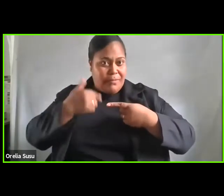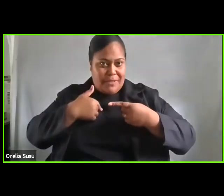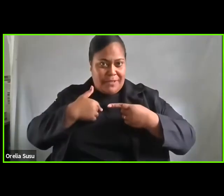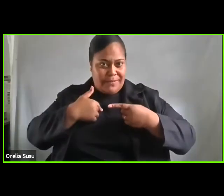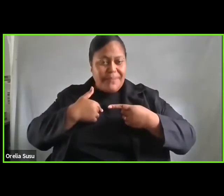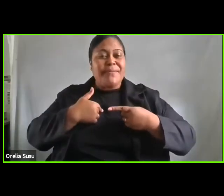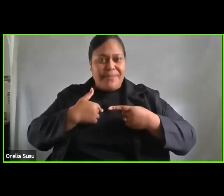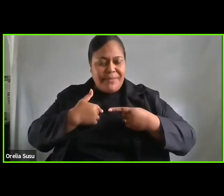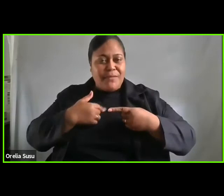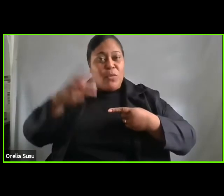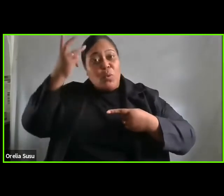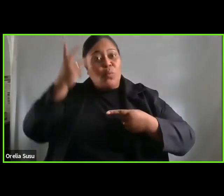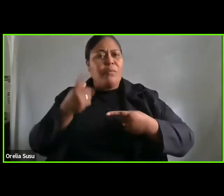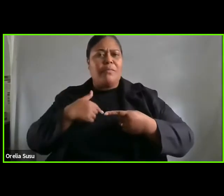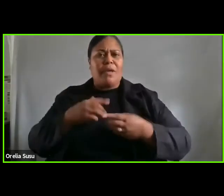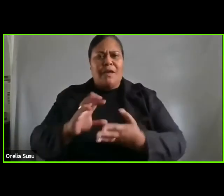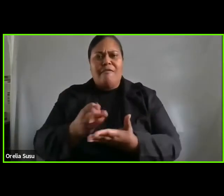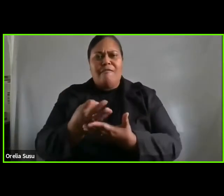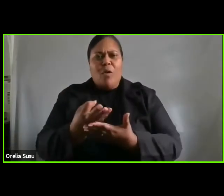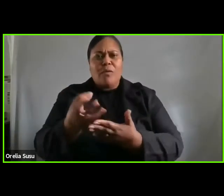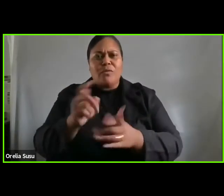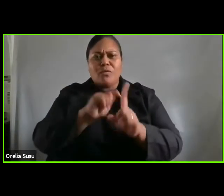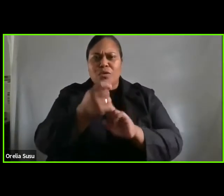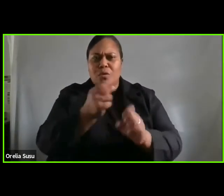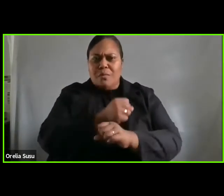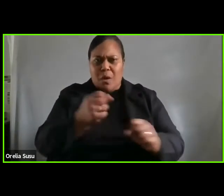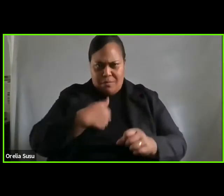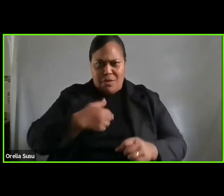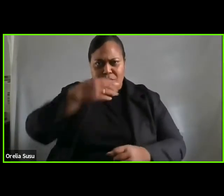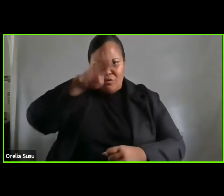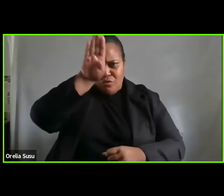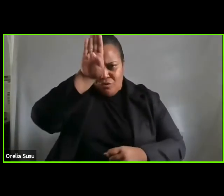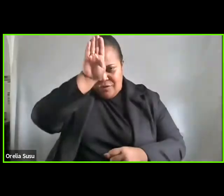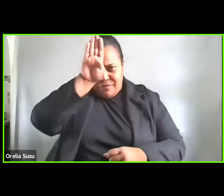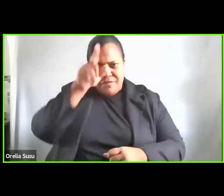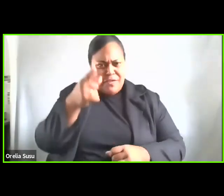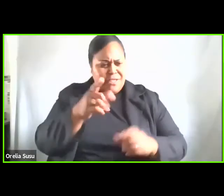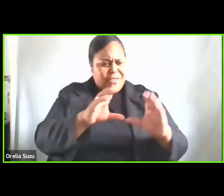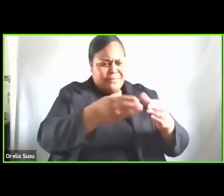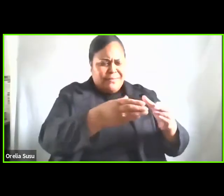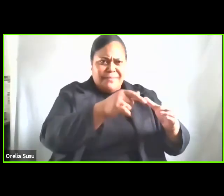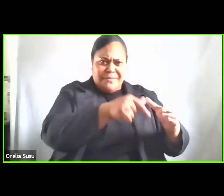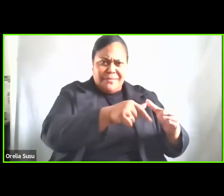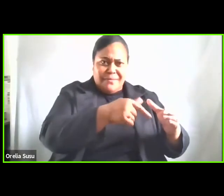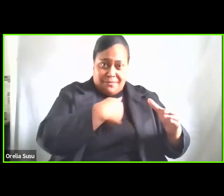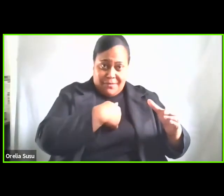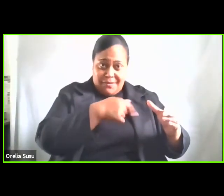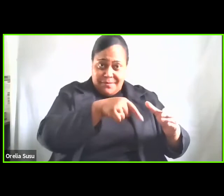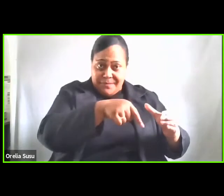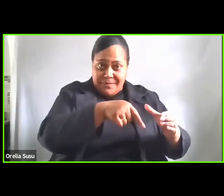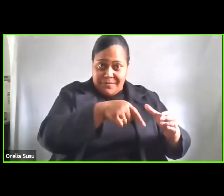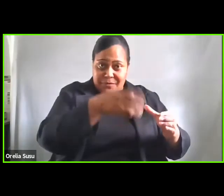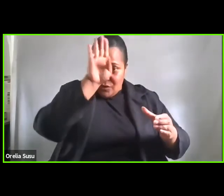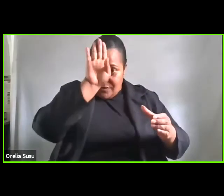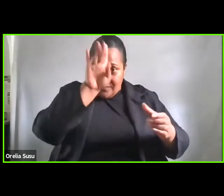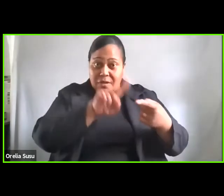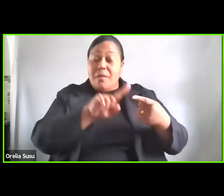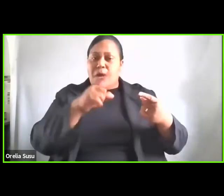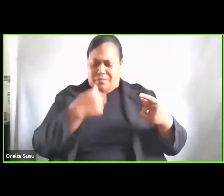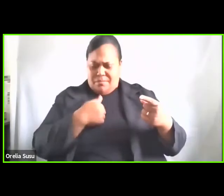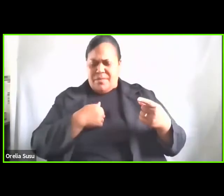of formal traditional power you're a chief within a particular district right but at the same time you come home every night